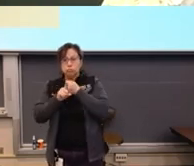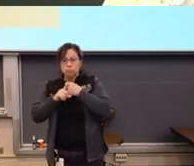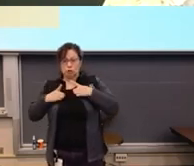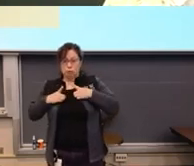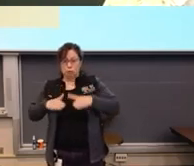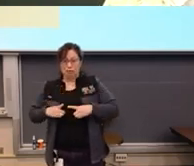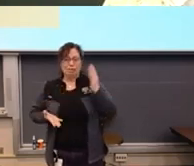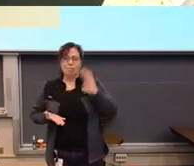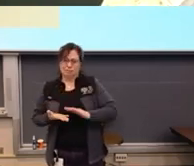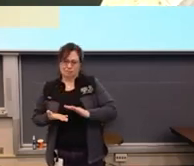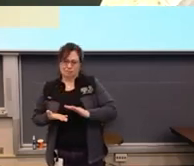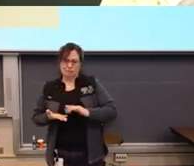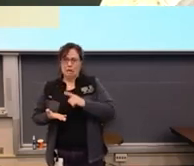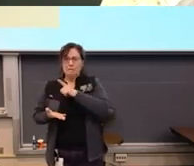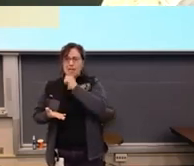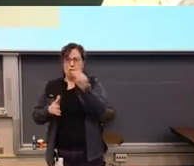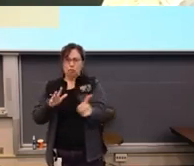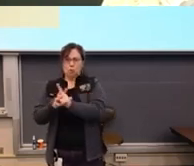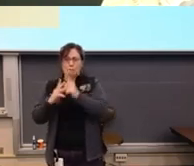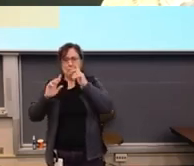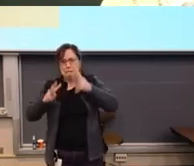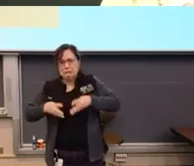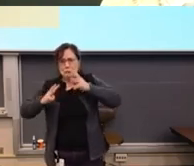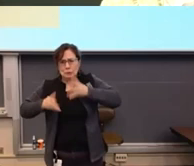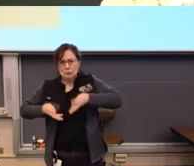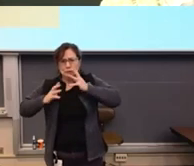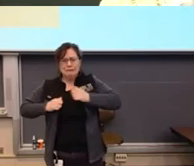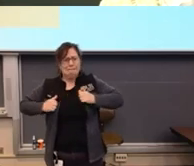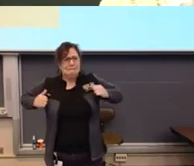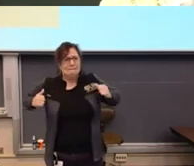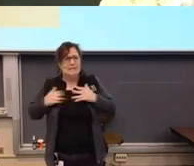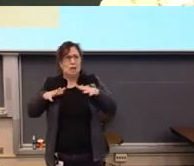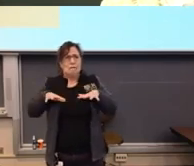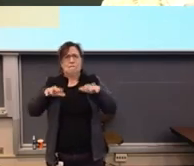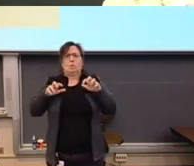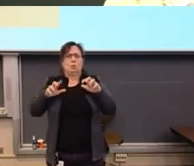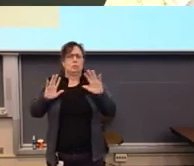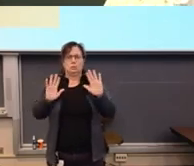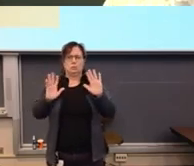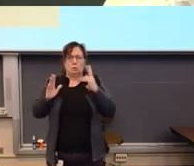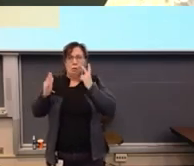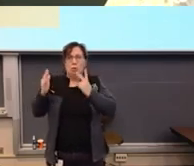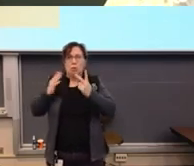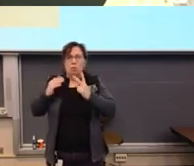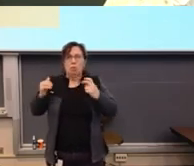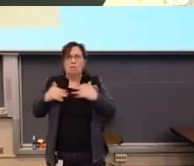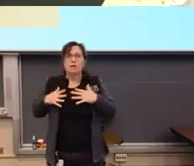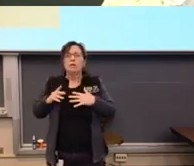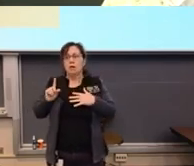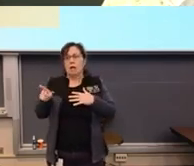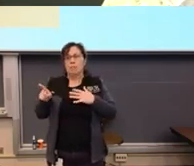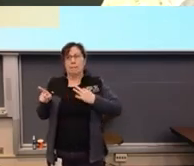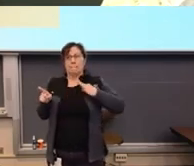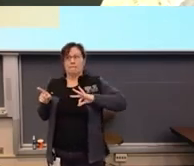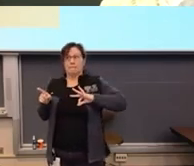coming into the office in a pile of tears and paralyzed by fear because they don't know what's about to happen. That's an advantage, and I